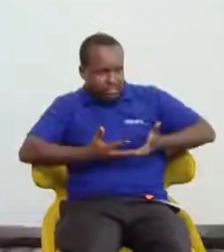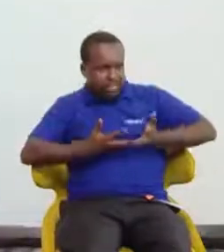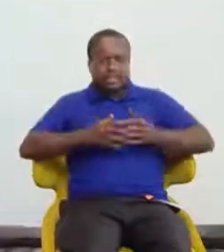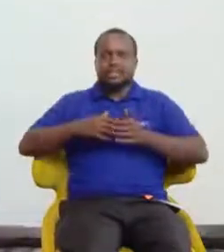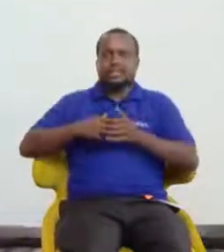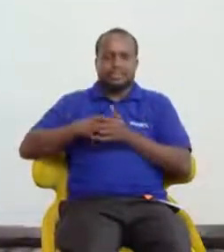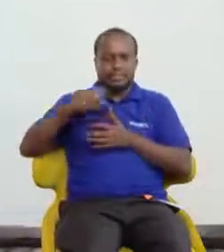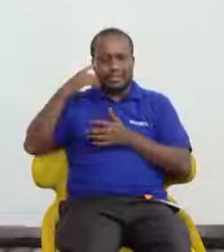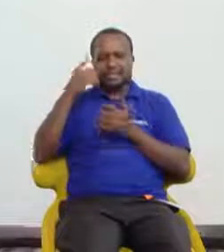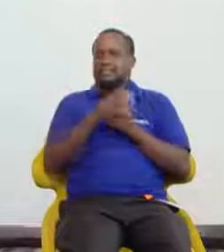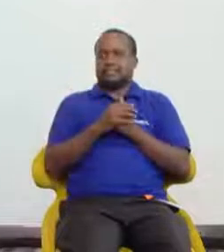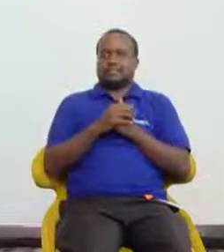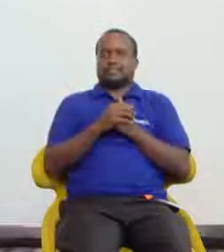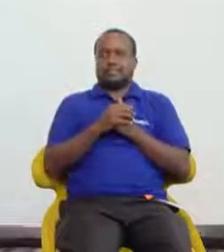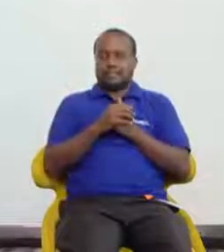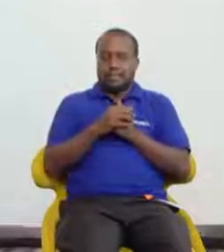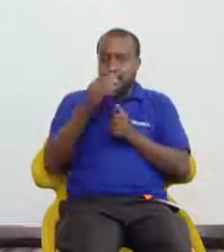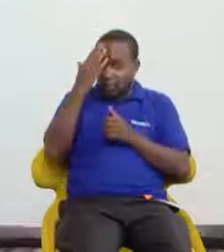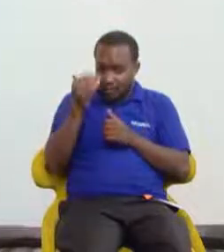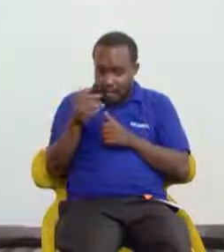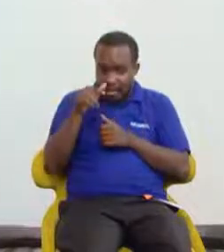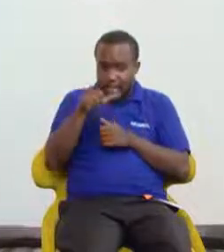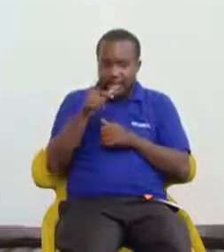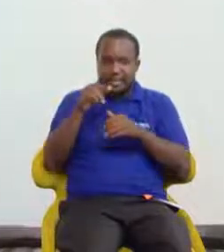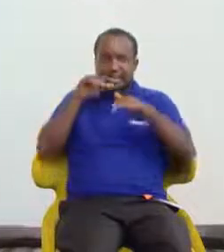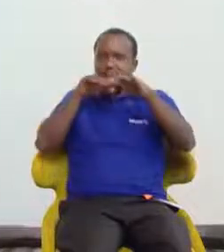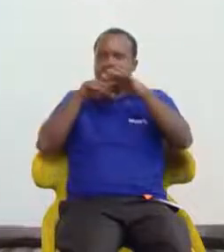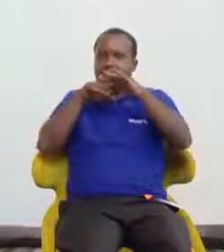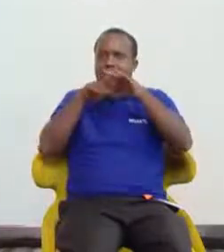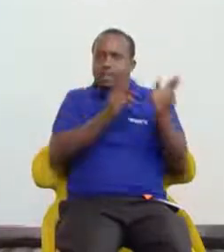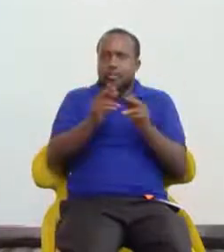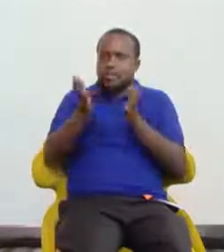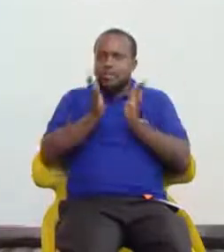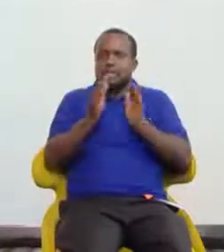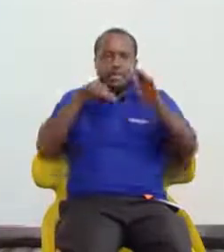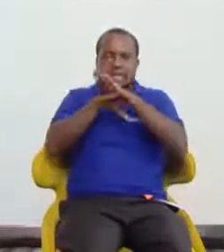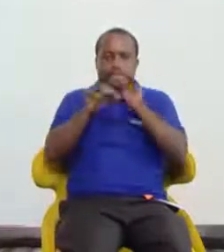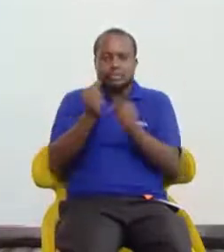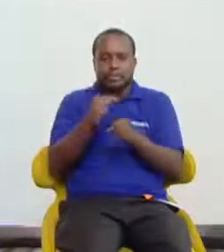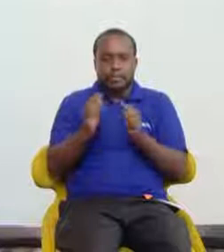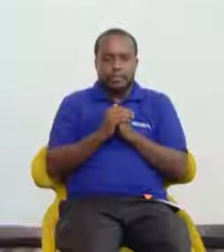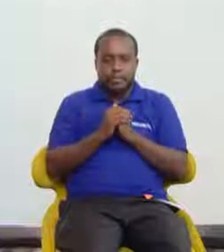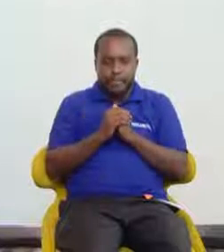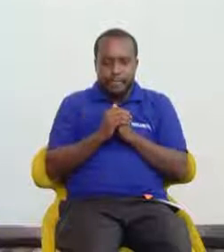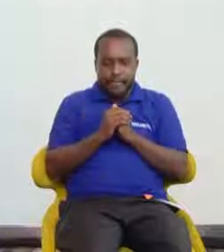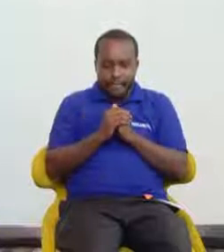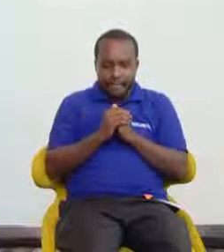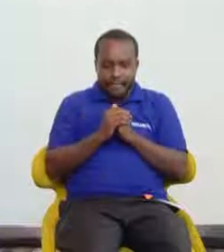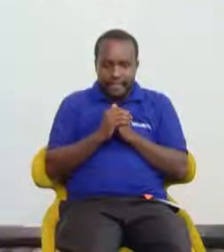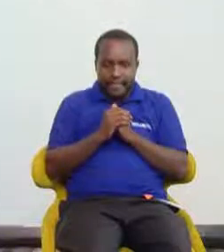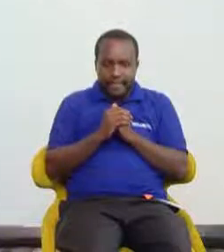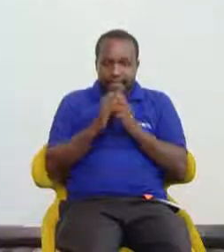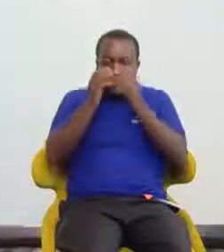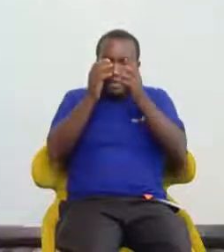go. Because that's the beginning of inaccessibility for the common man. The truth is that if